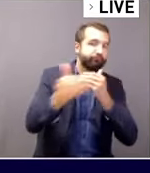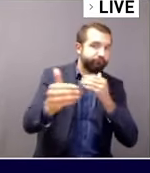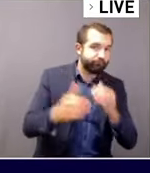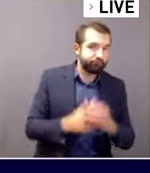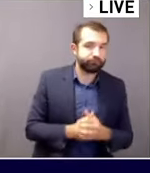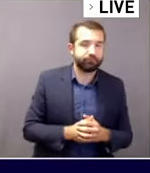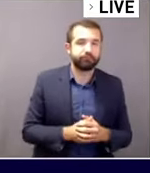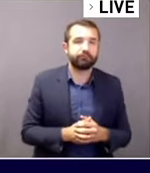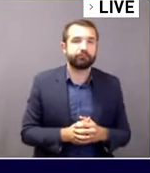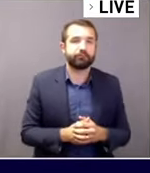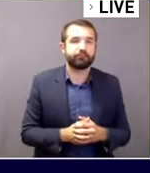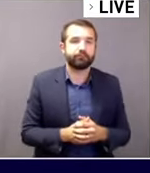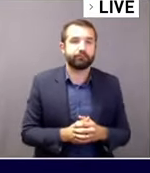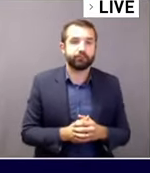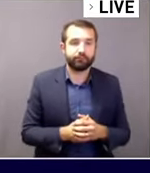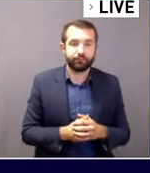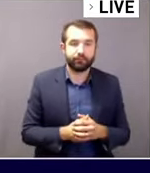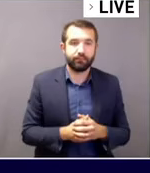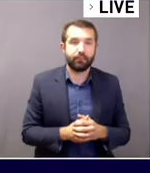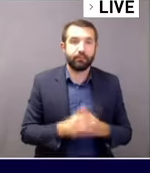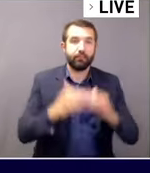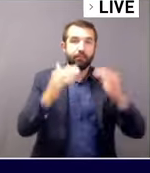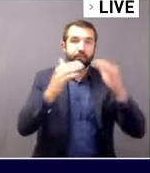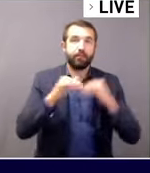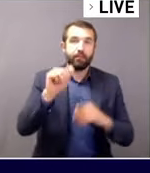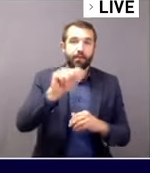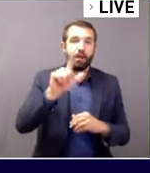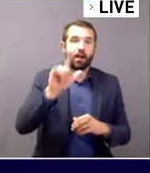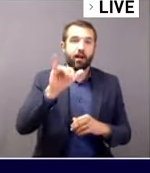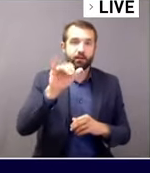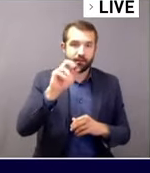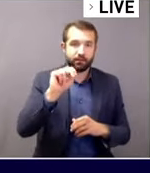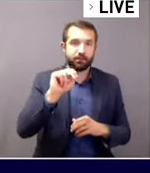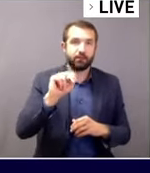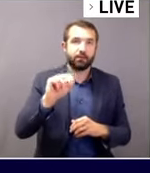I'm going to turn now to Allison Ross at WMTW.